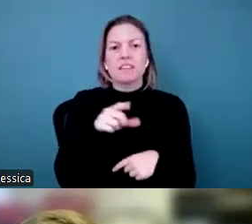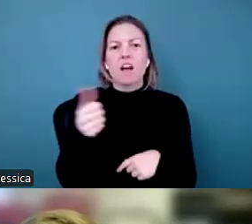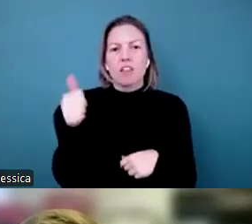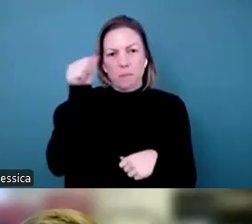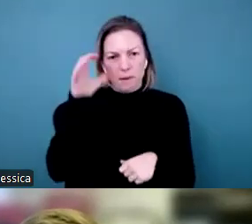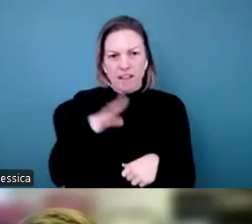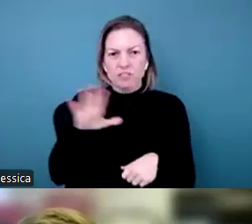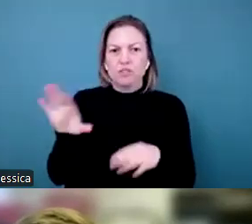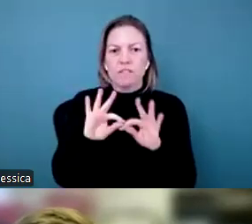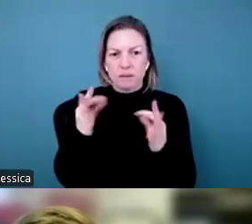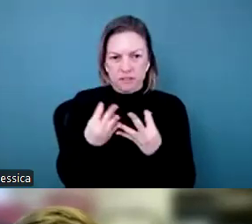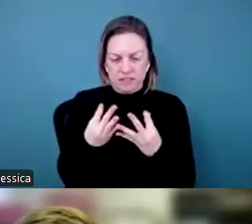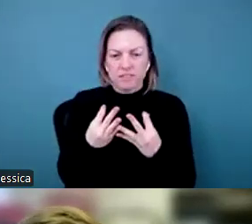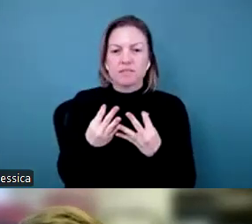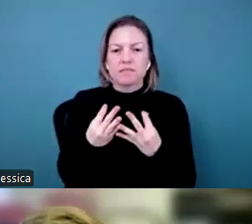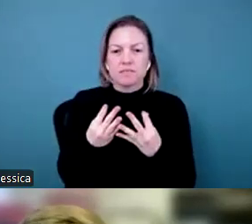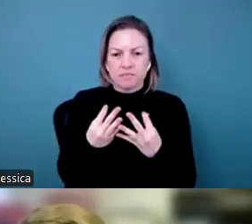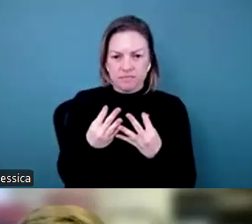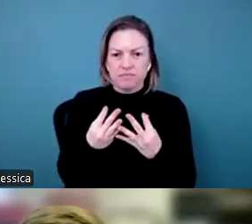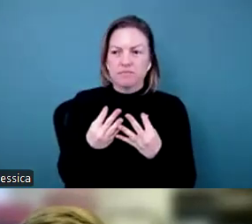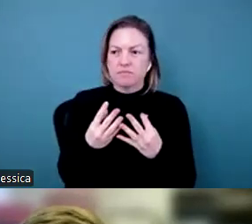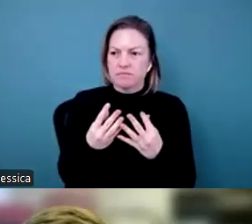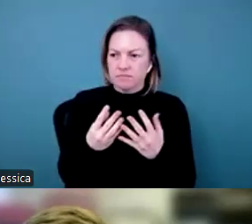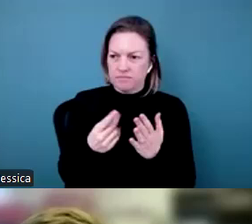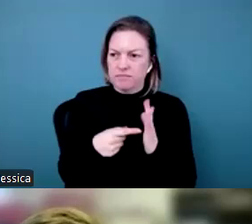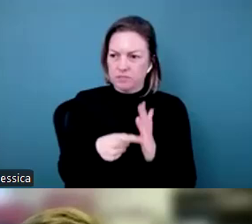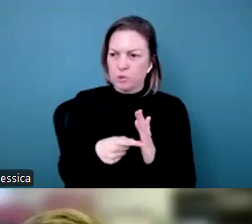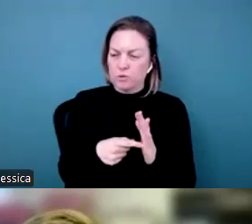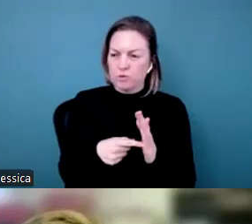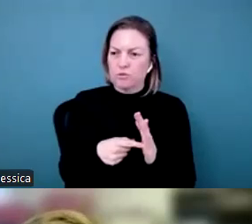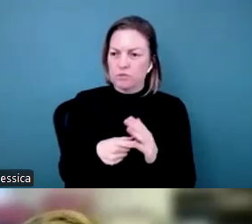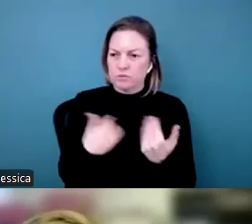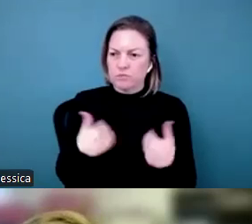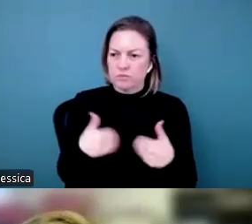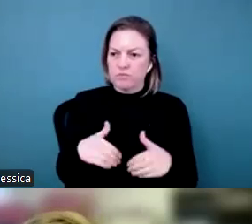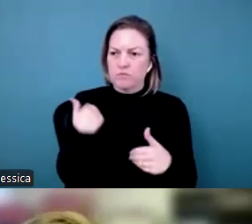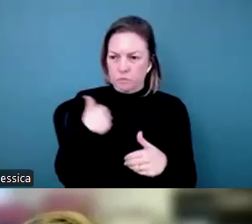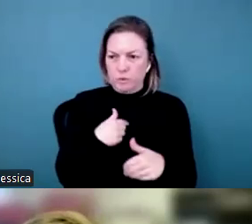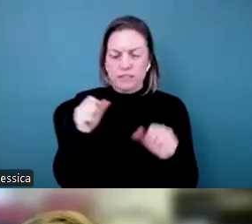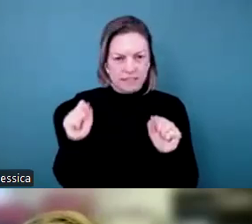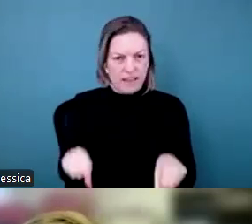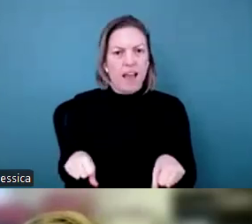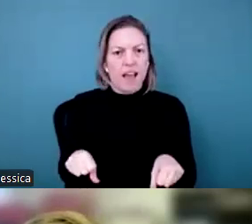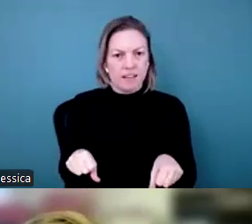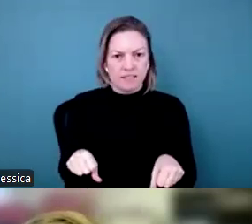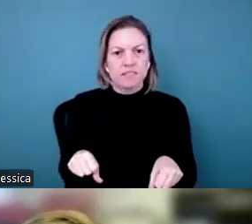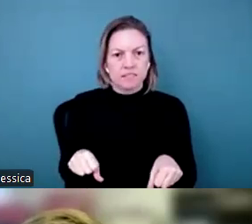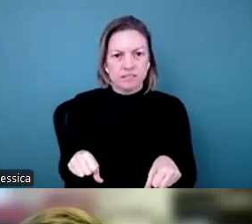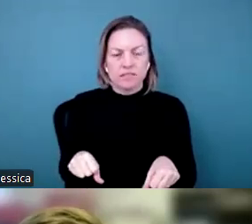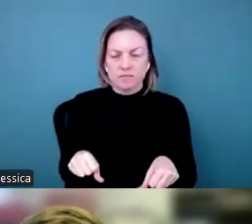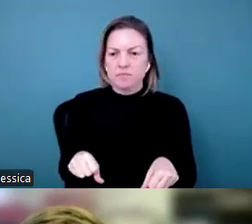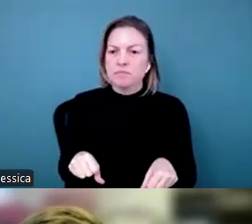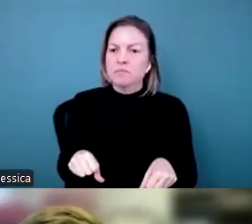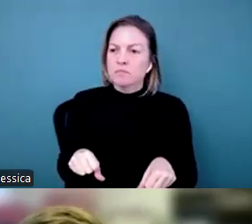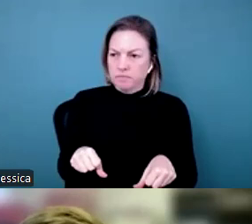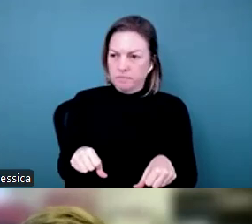family. It shows the power that we can have as partners